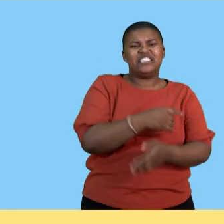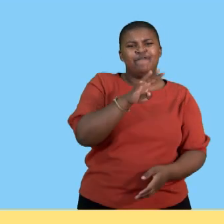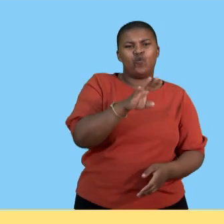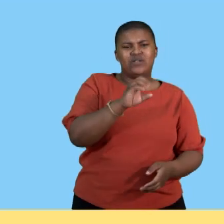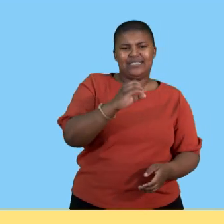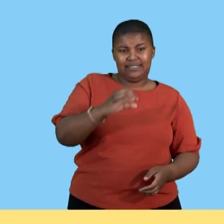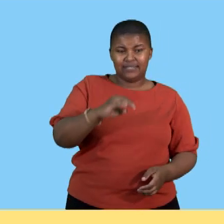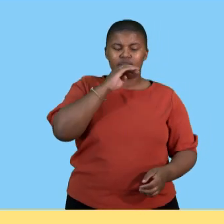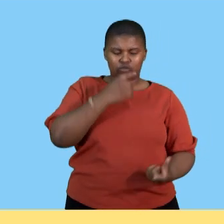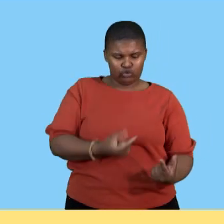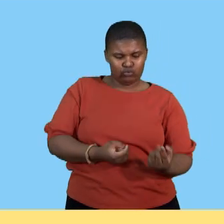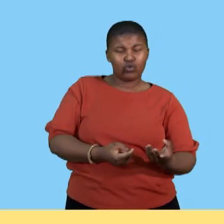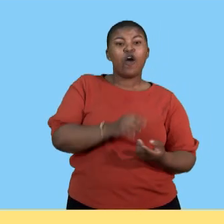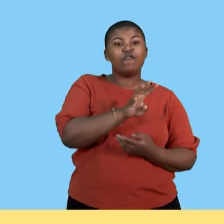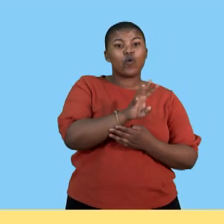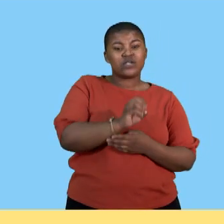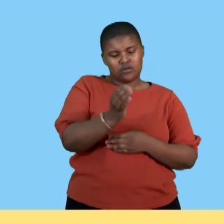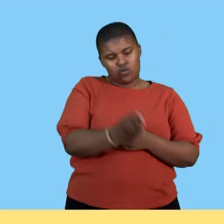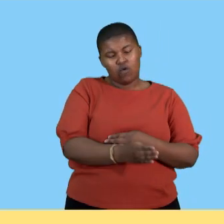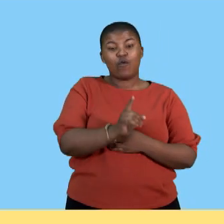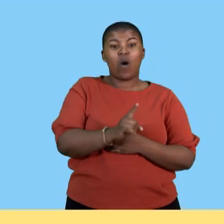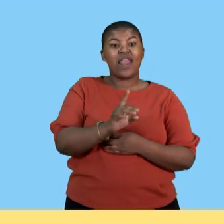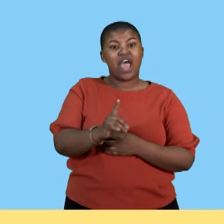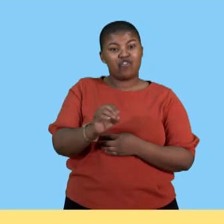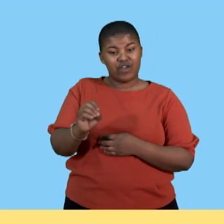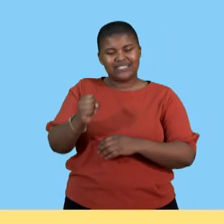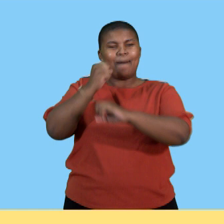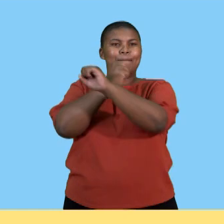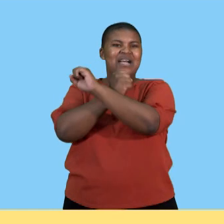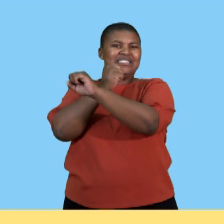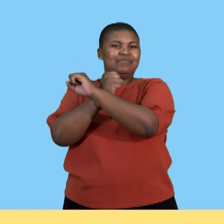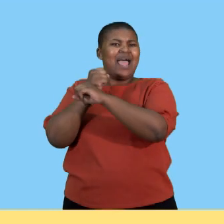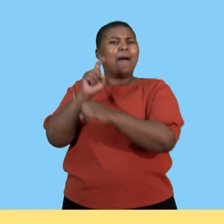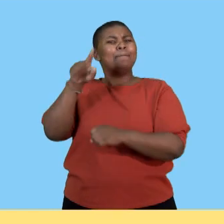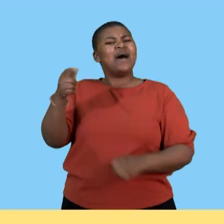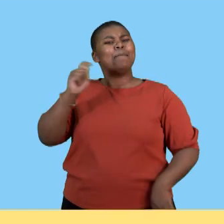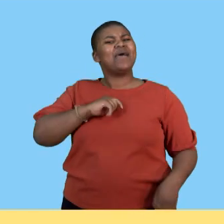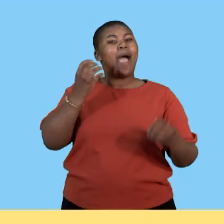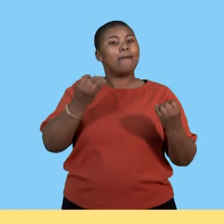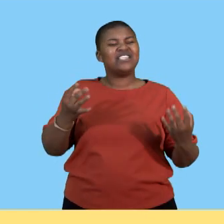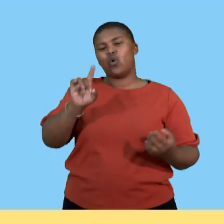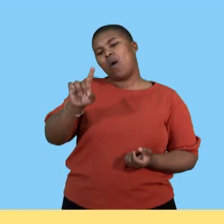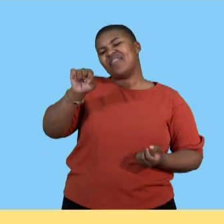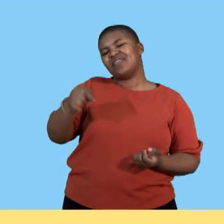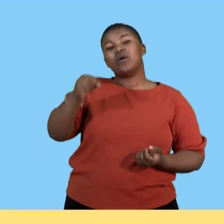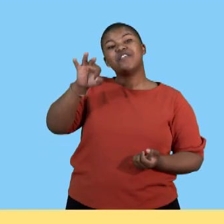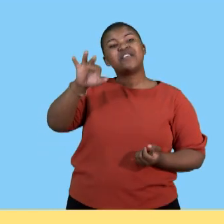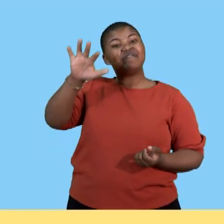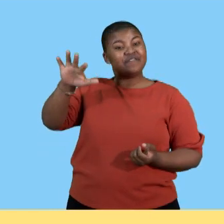over 100. I multiply that by the debt that they were owing us, which is